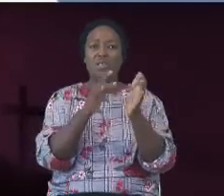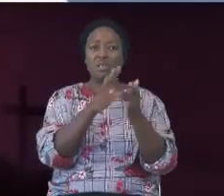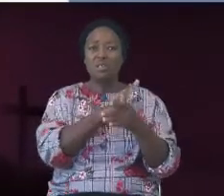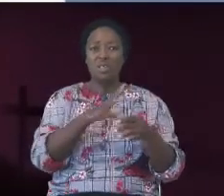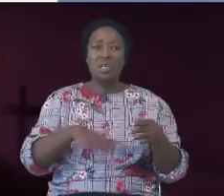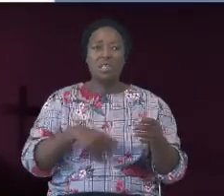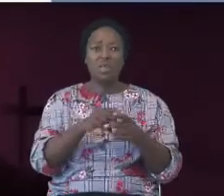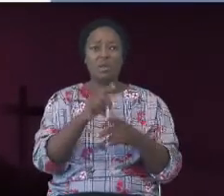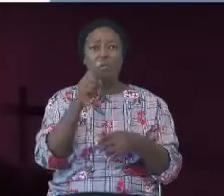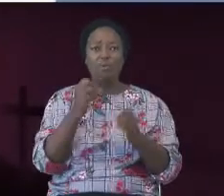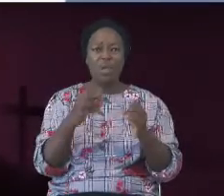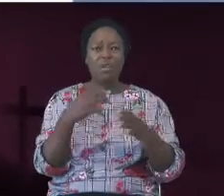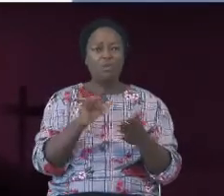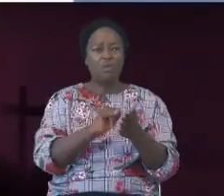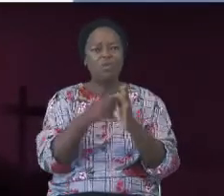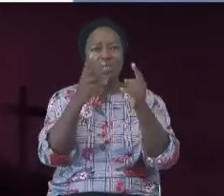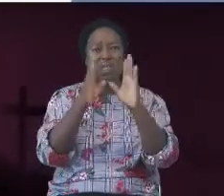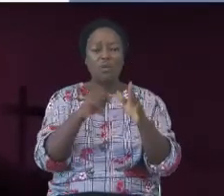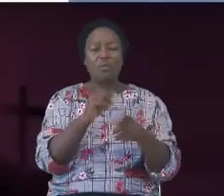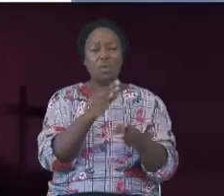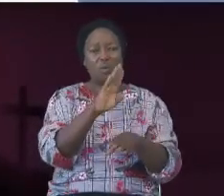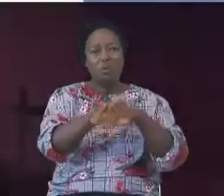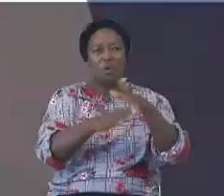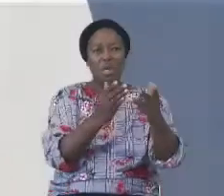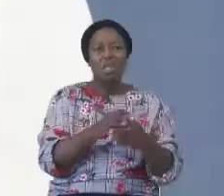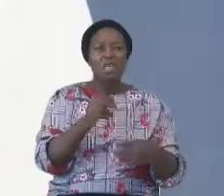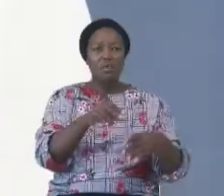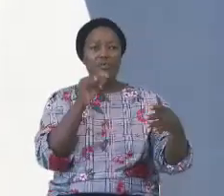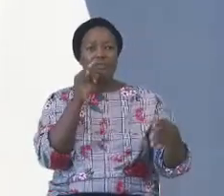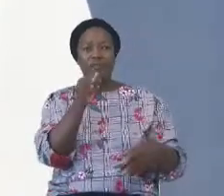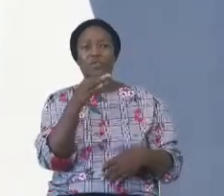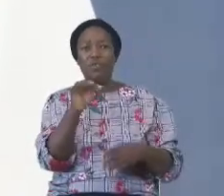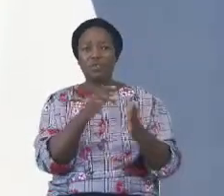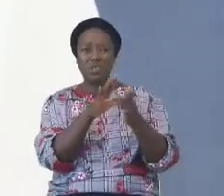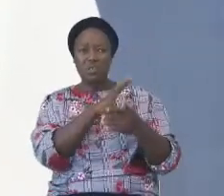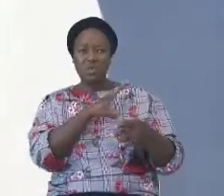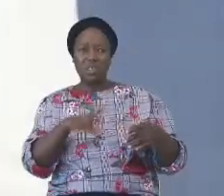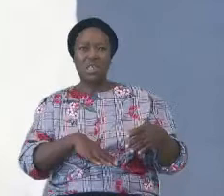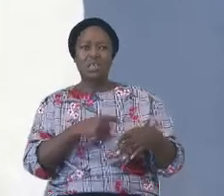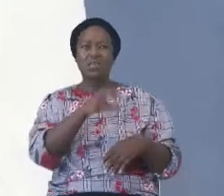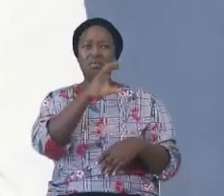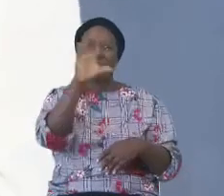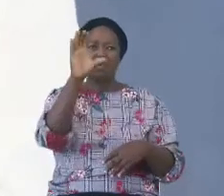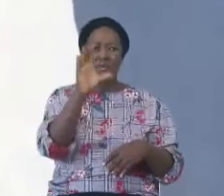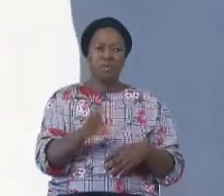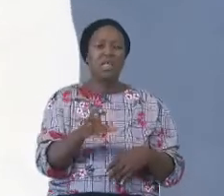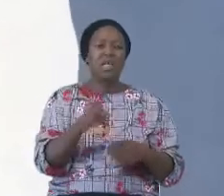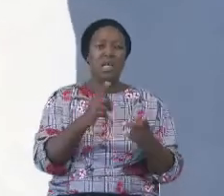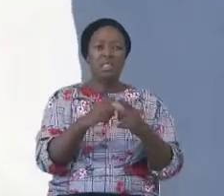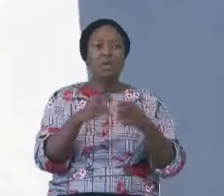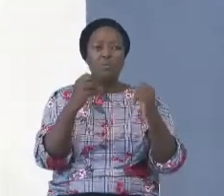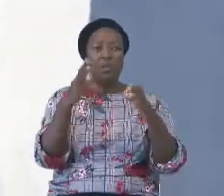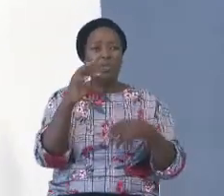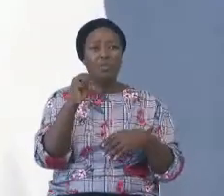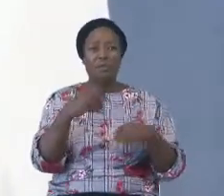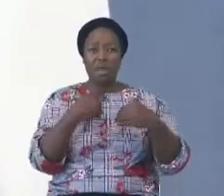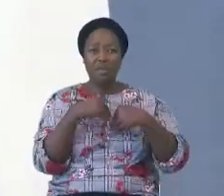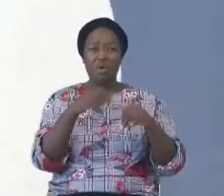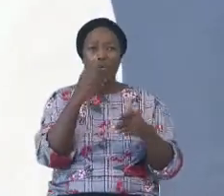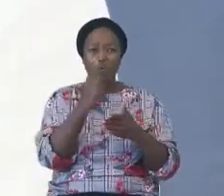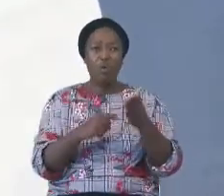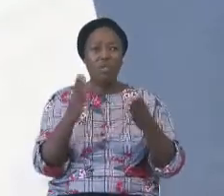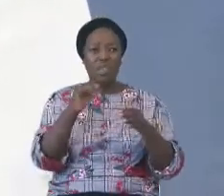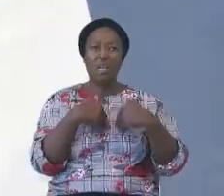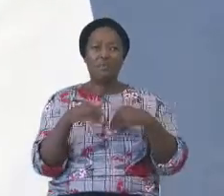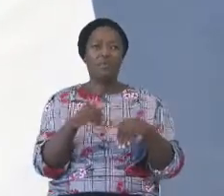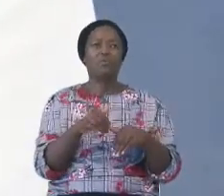those sinners were passing in front of the cross of Christ. And many of those sinners, after